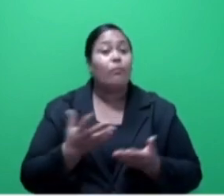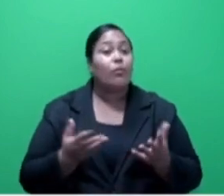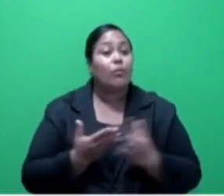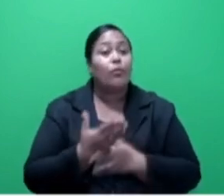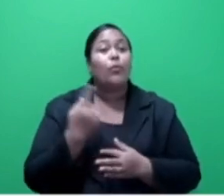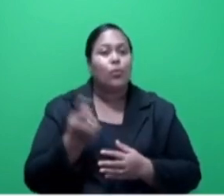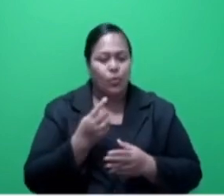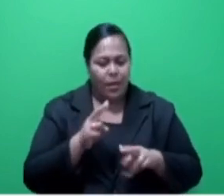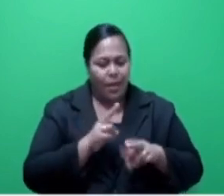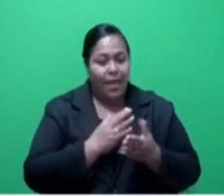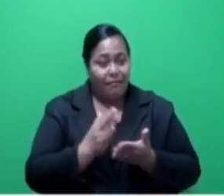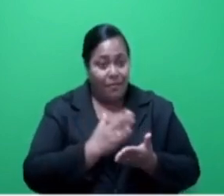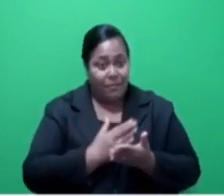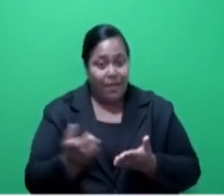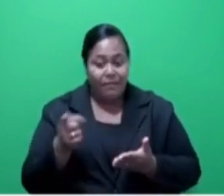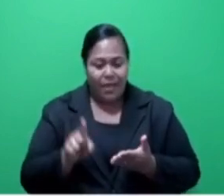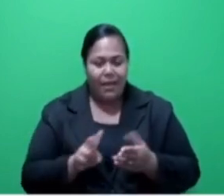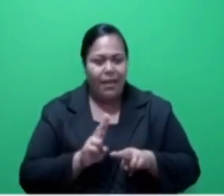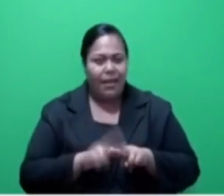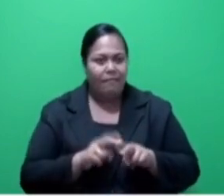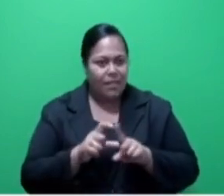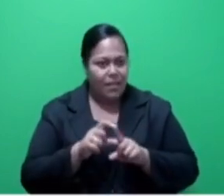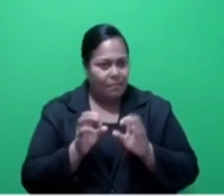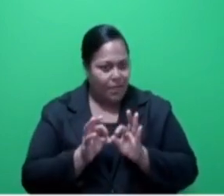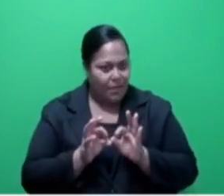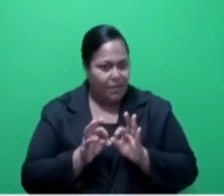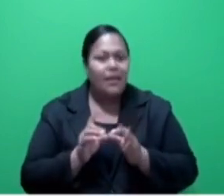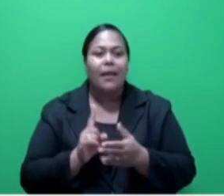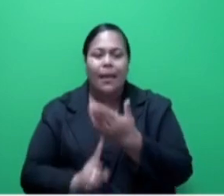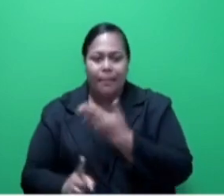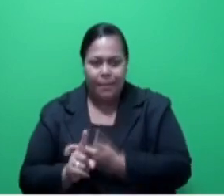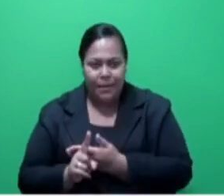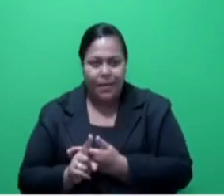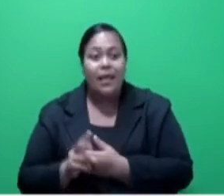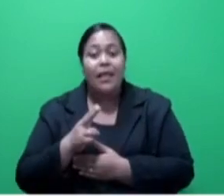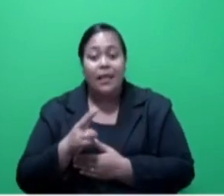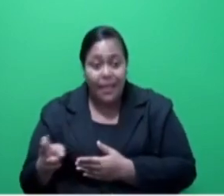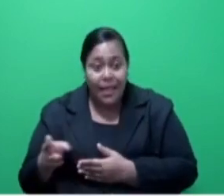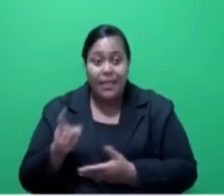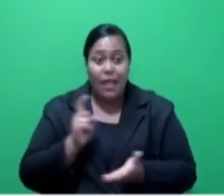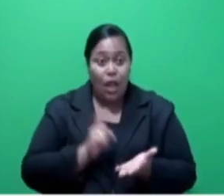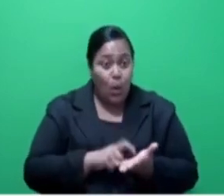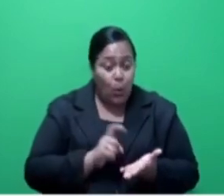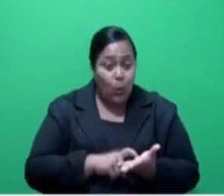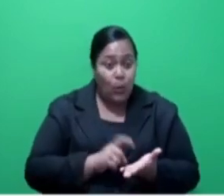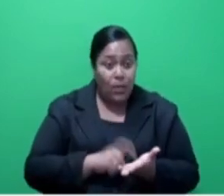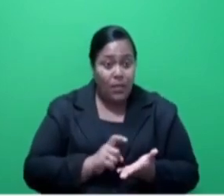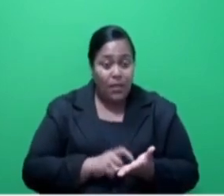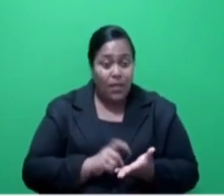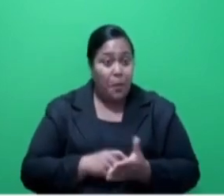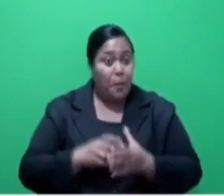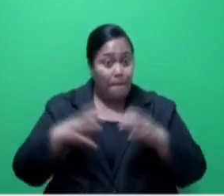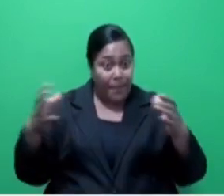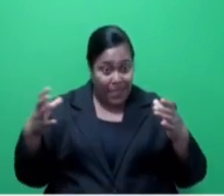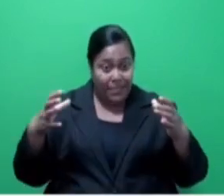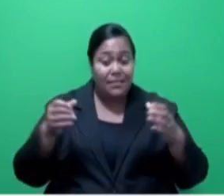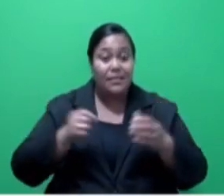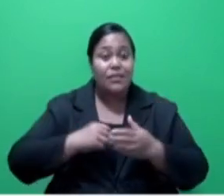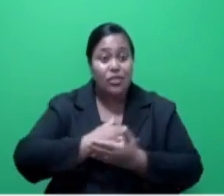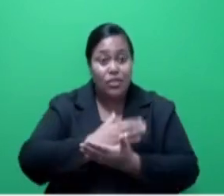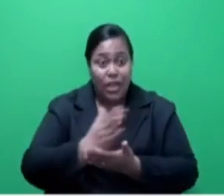FDB. What was even more amazing was that the syndicated loan, the lion's share, was actually provided